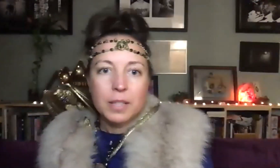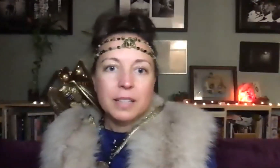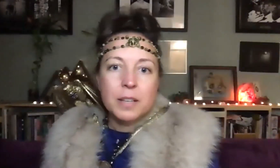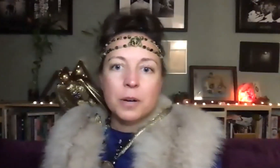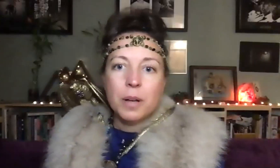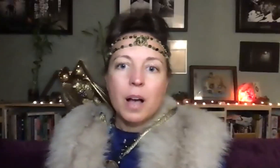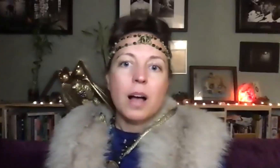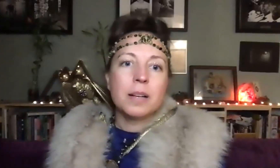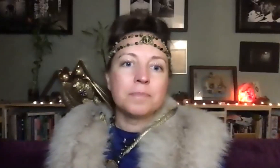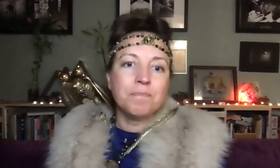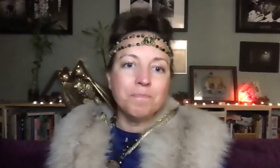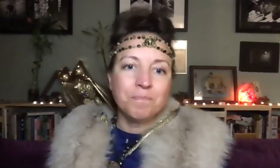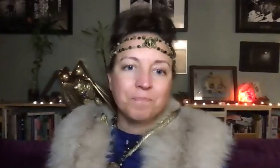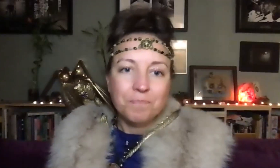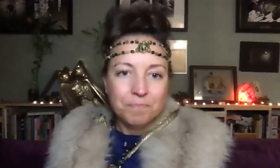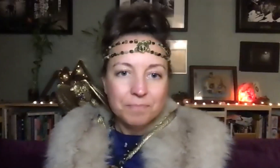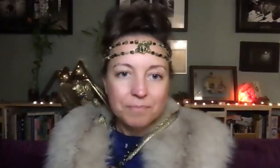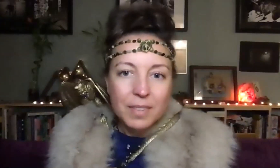Laureli?